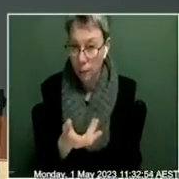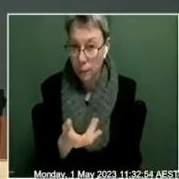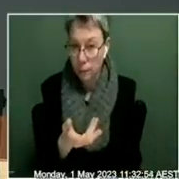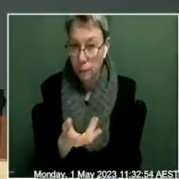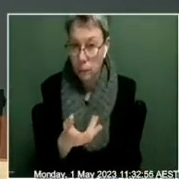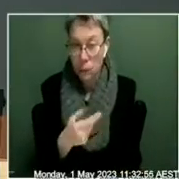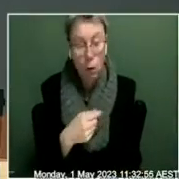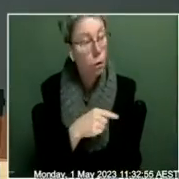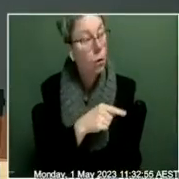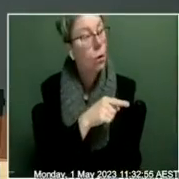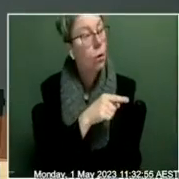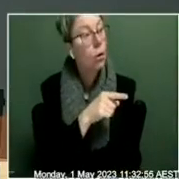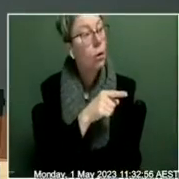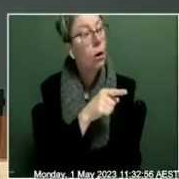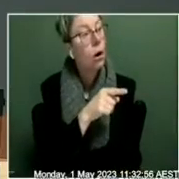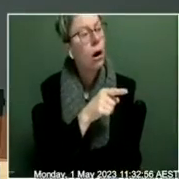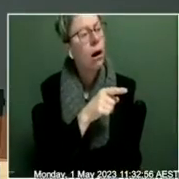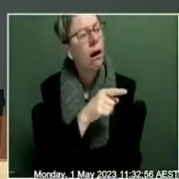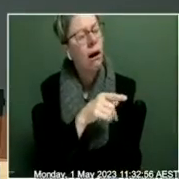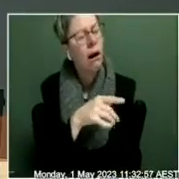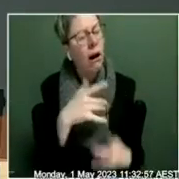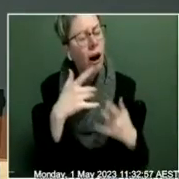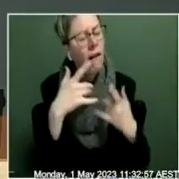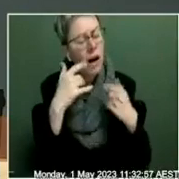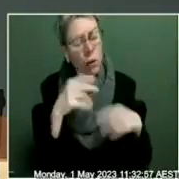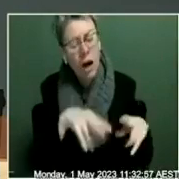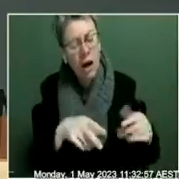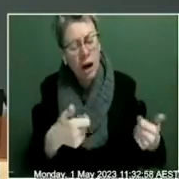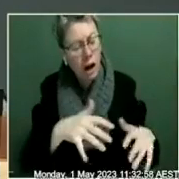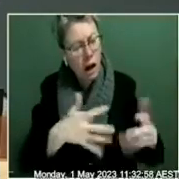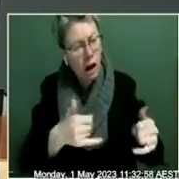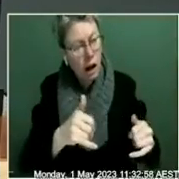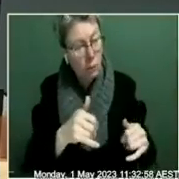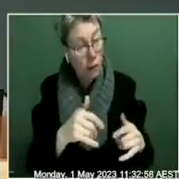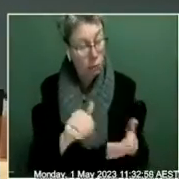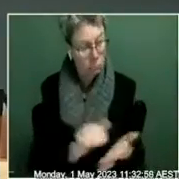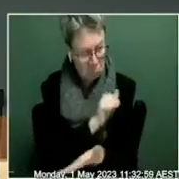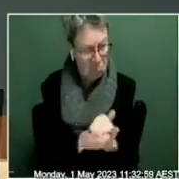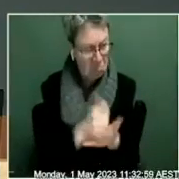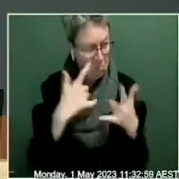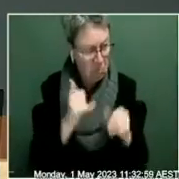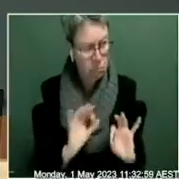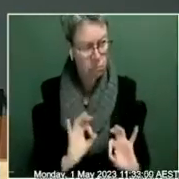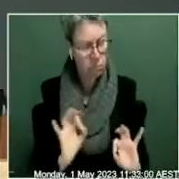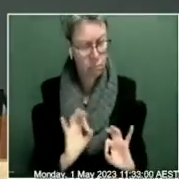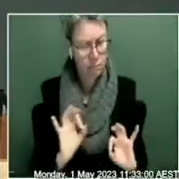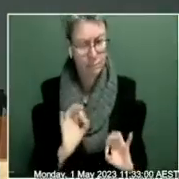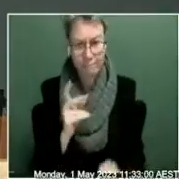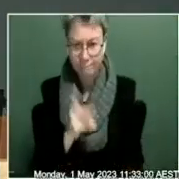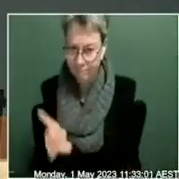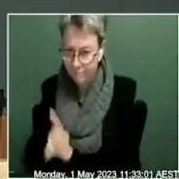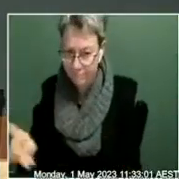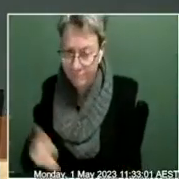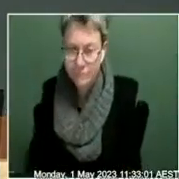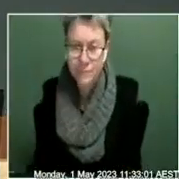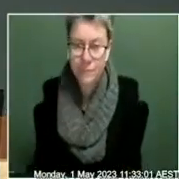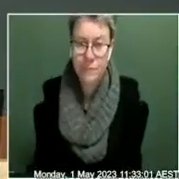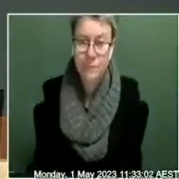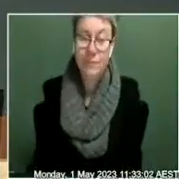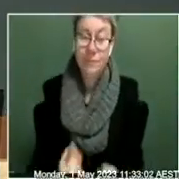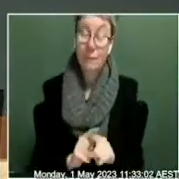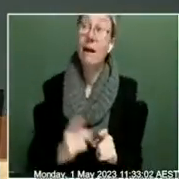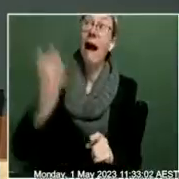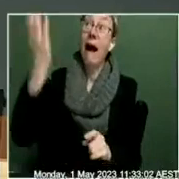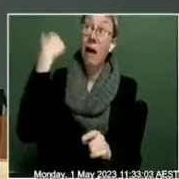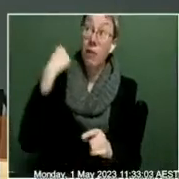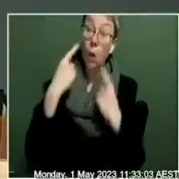I had asked previous witnesses before us, what authority does that forum have? The community members that are ACOs,